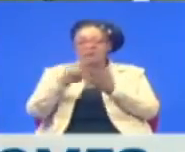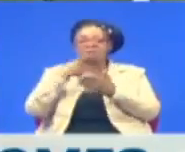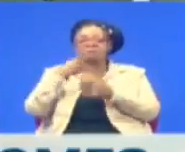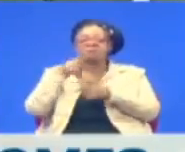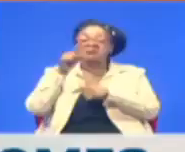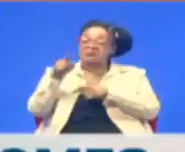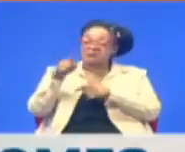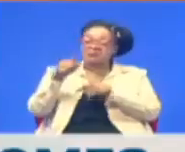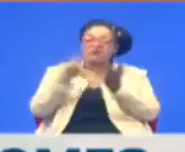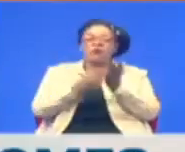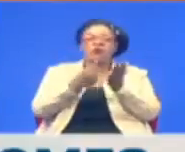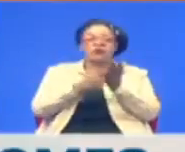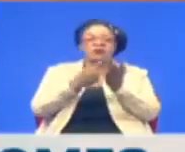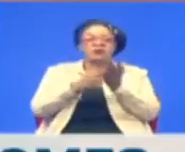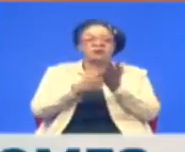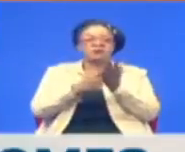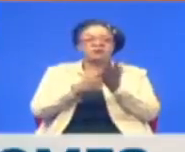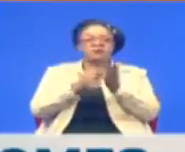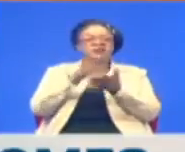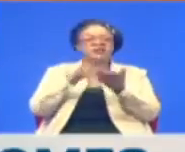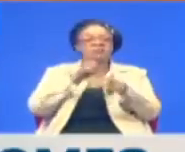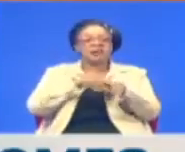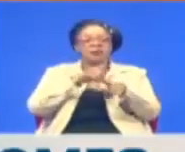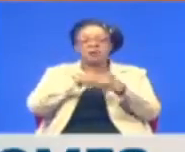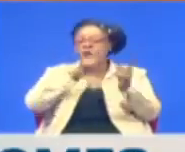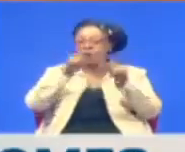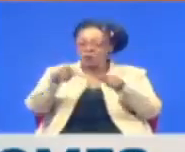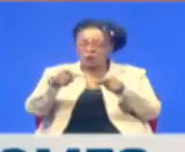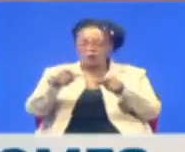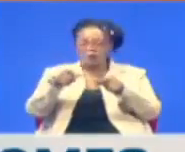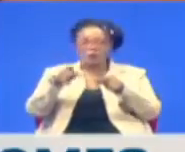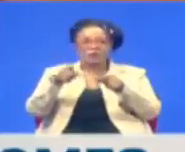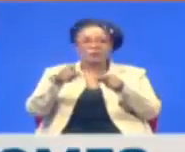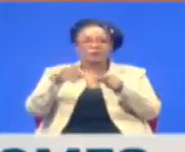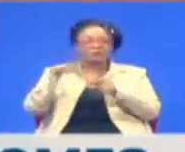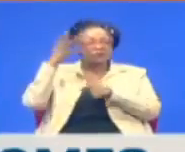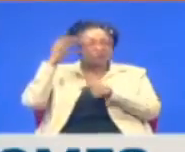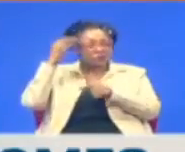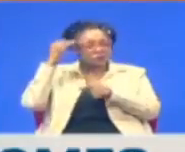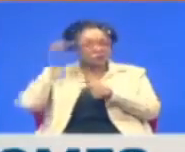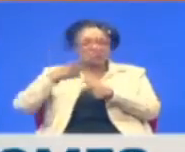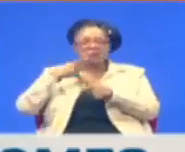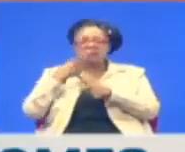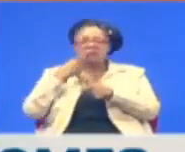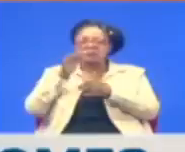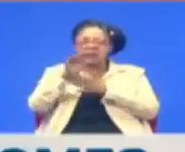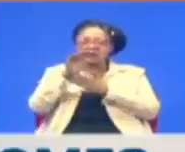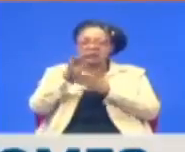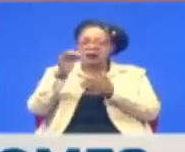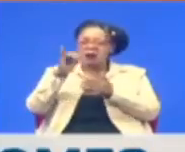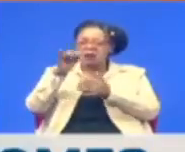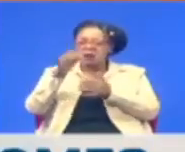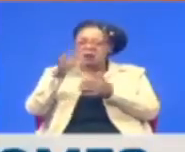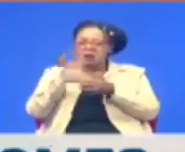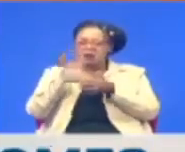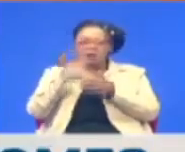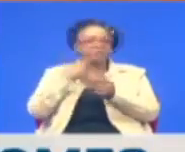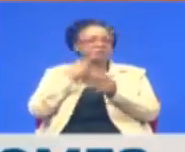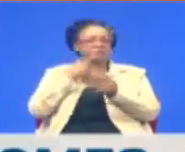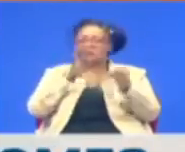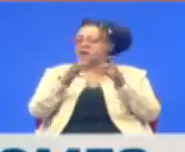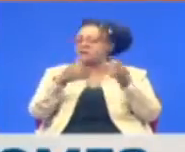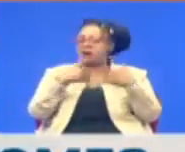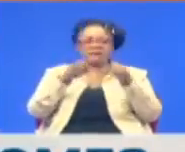Huyu ni Muganda. Bado sometimes ukienda huko kwa huko kwa Oria anakuuliza, "Mtu uko na ID?" Unamwambia hapana, anakuambia, "Kama huna